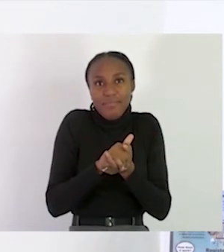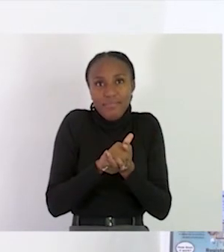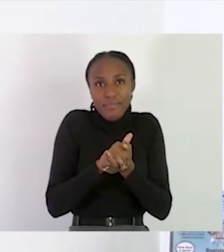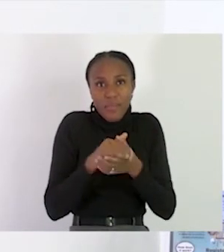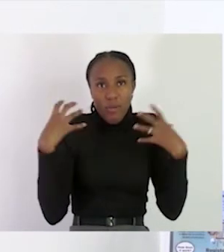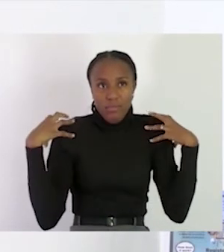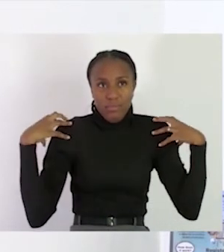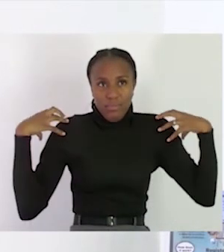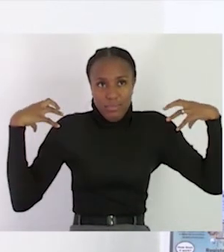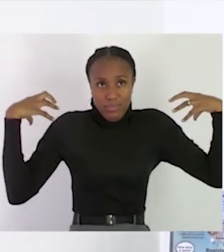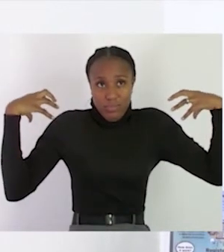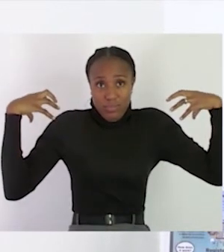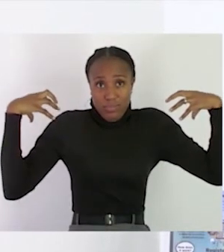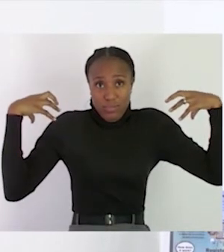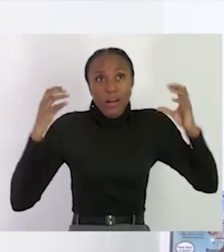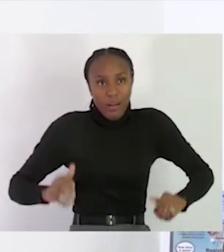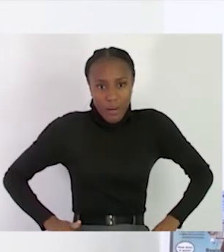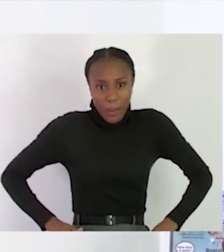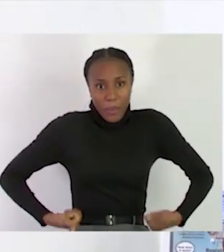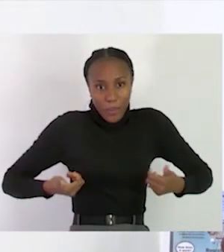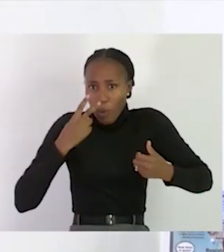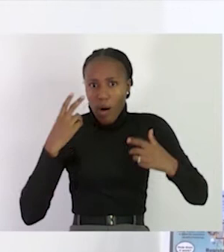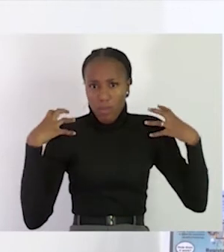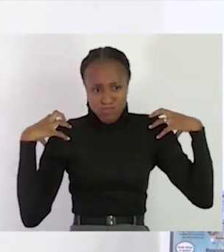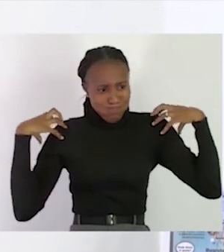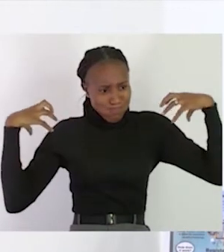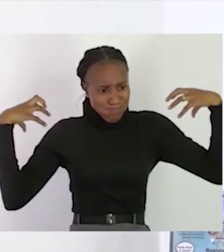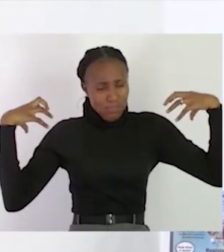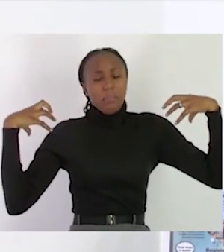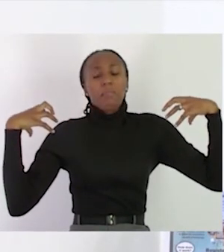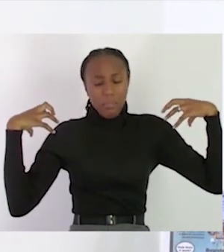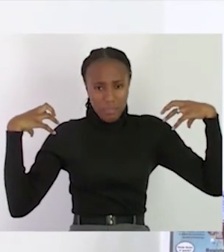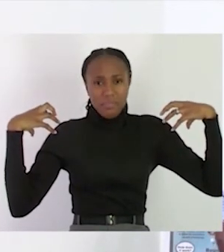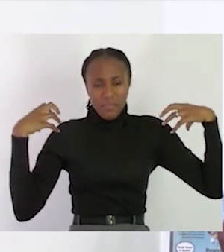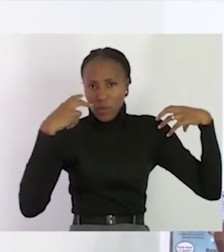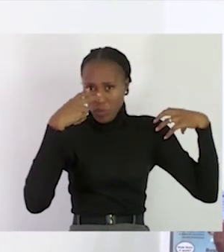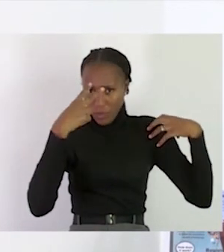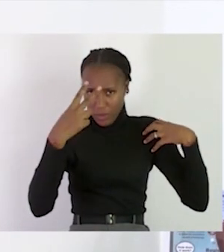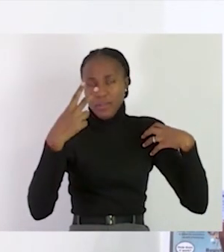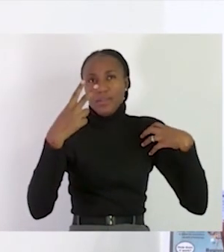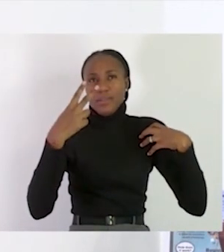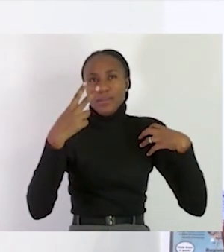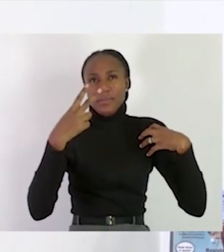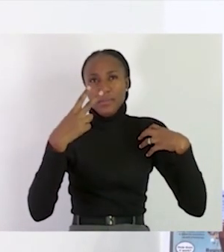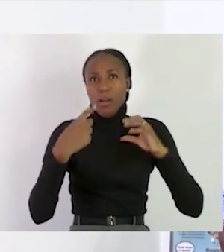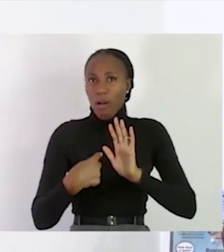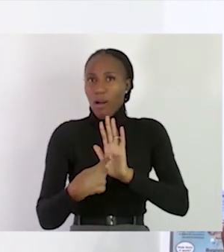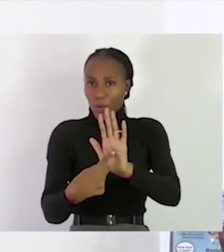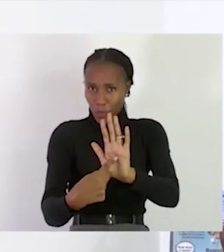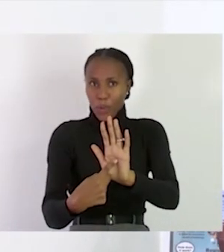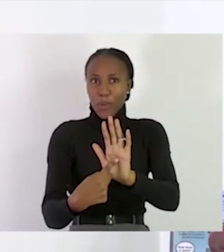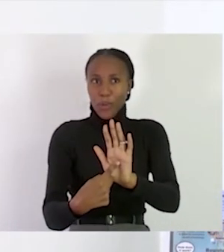Shoulders broaden. For the boys, you will see that the shoulders are becoming a little bit flat and out, just to show